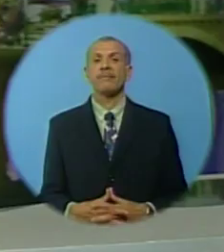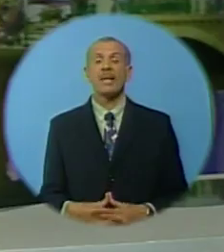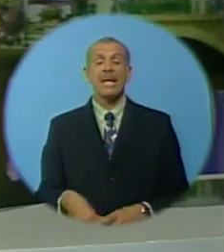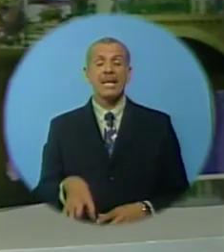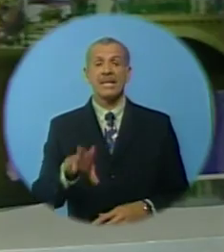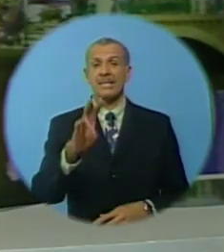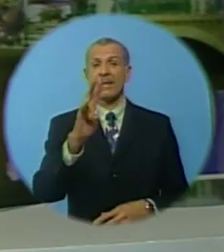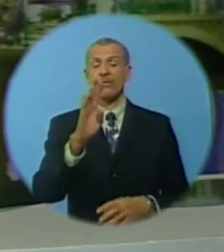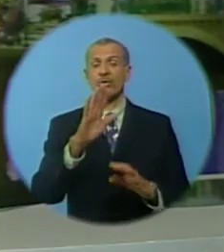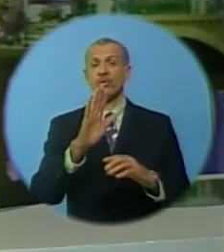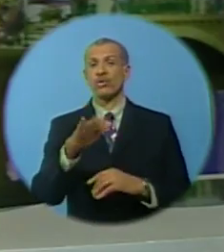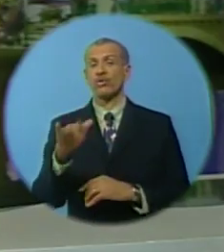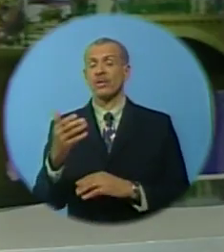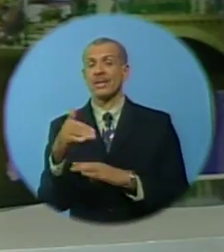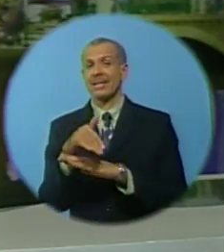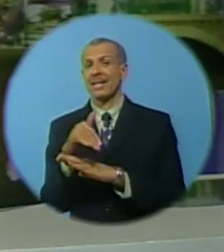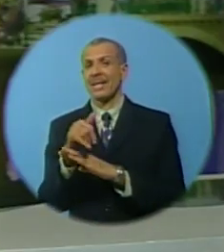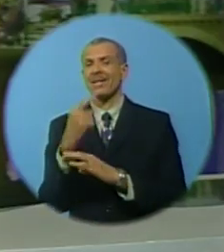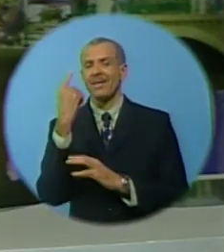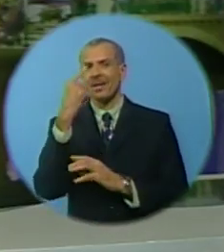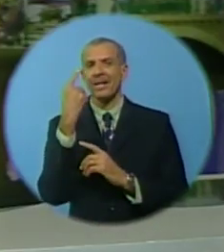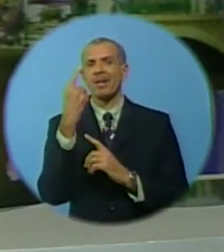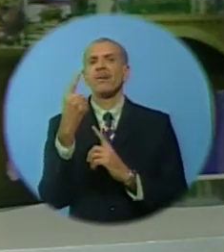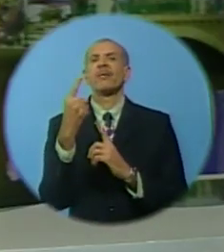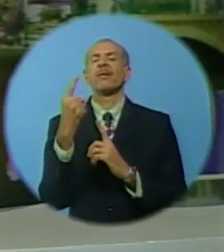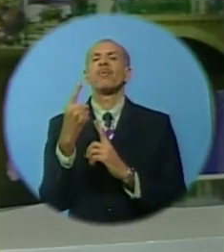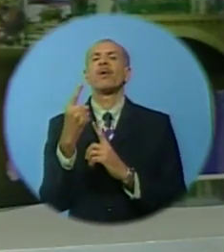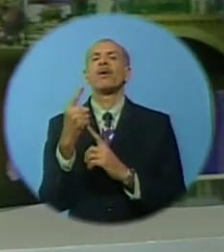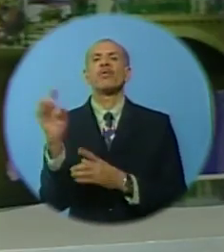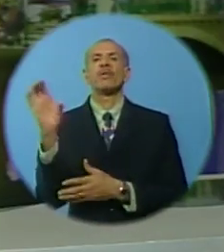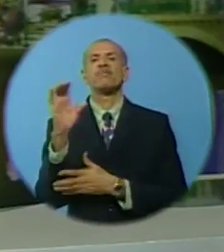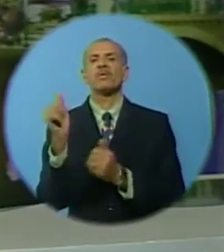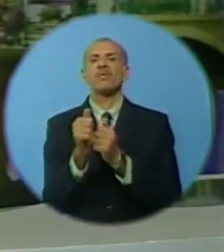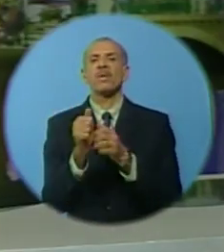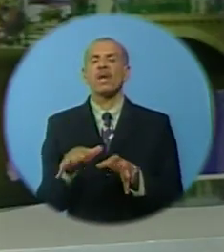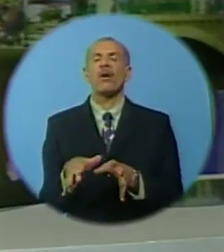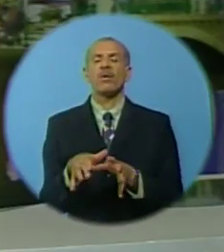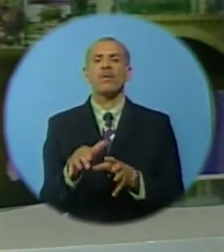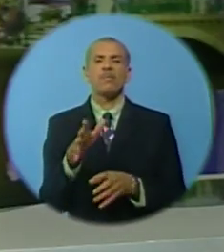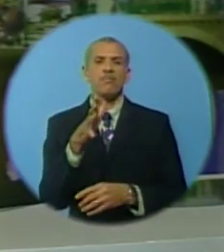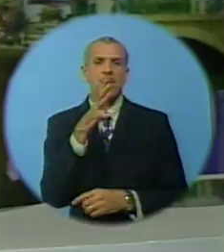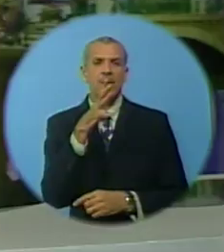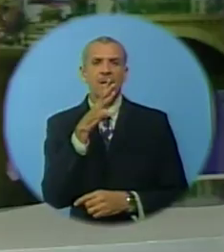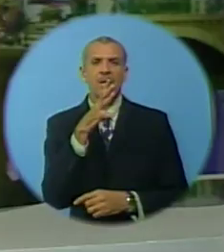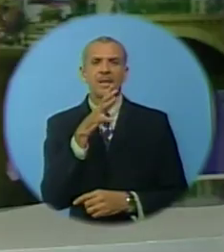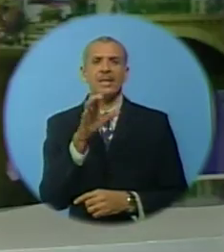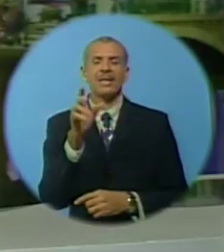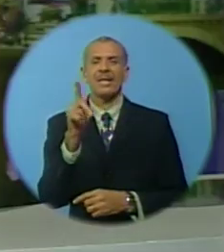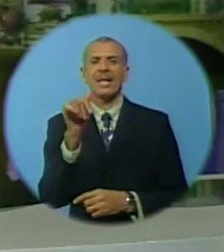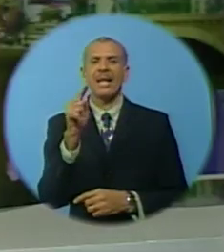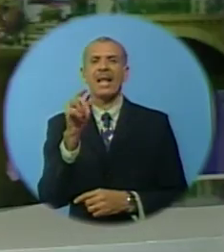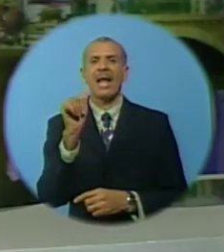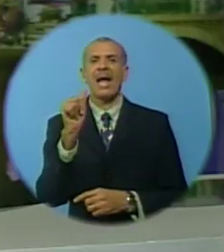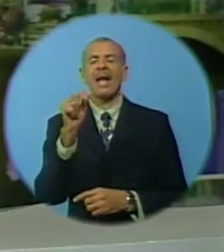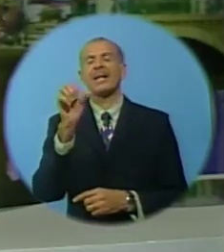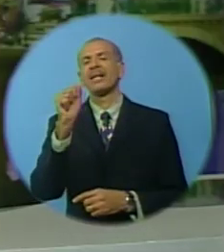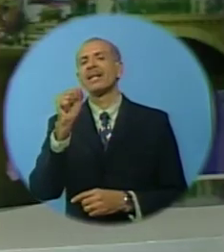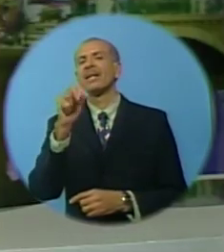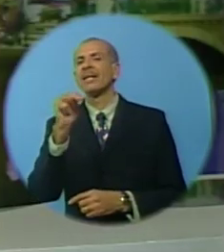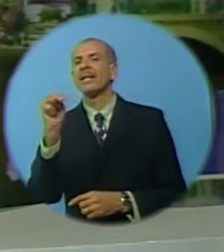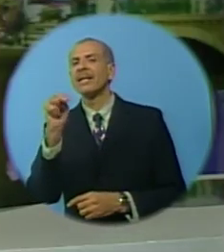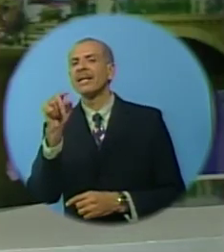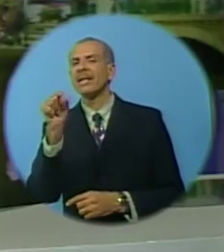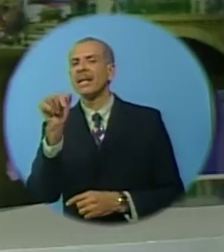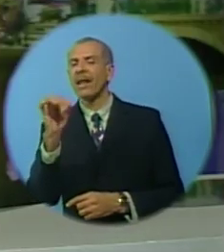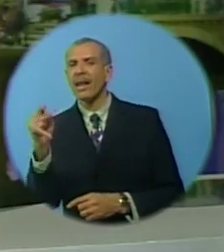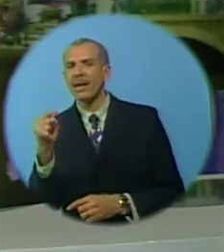7 children are tonight contemplating Christmas without their mother, Callie Ann Gill. The 35-year-old was fatally stabbed yesterday by an